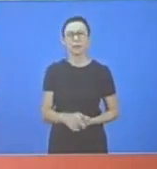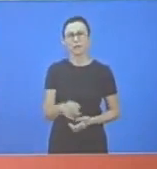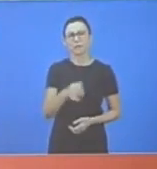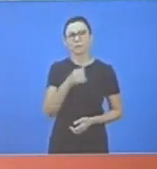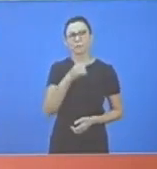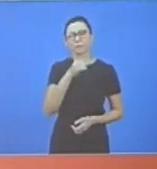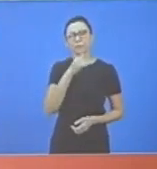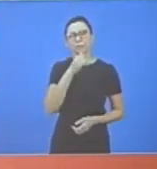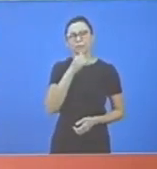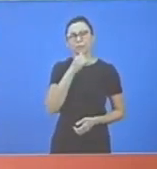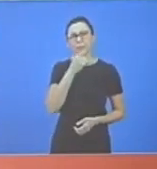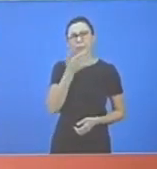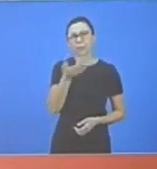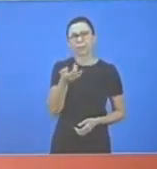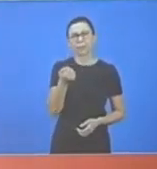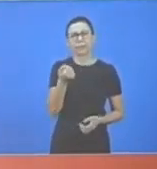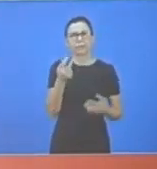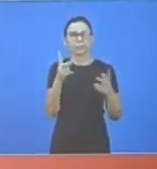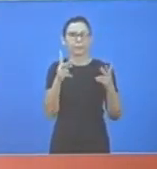alienated from the prophetic.